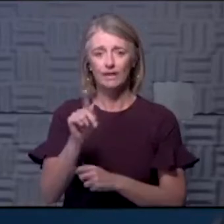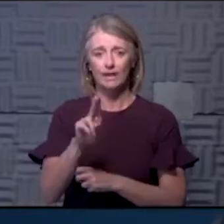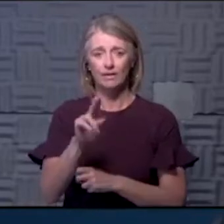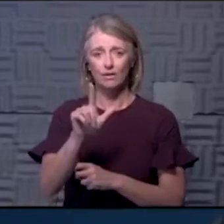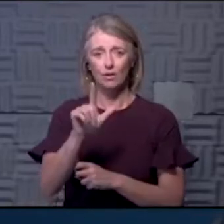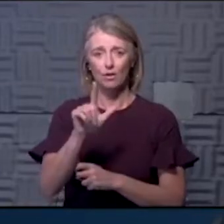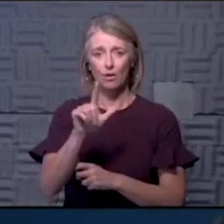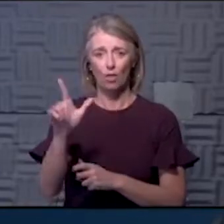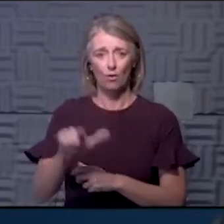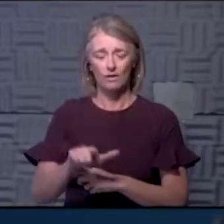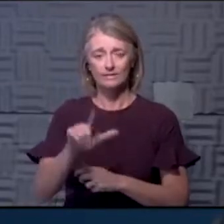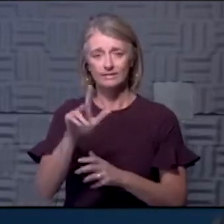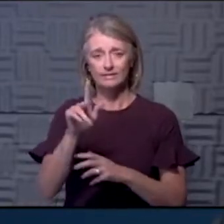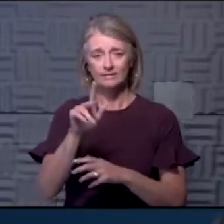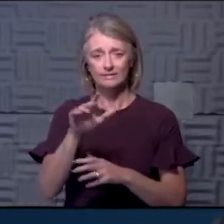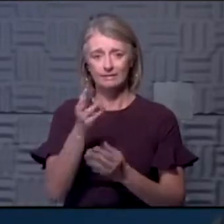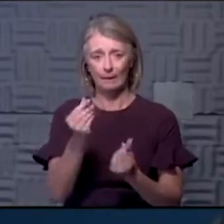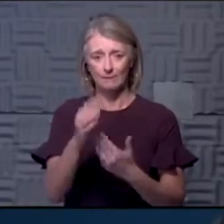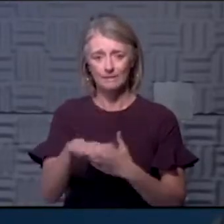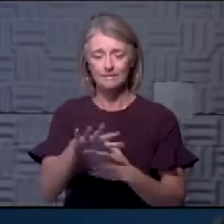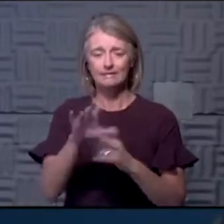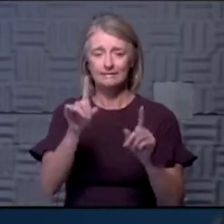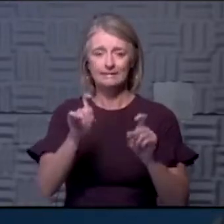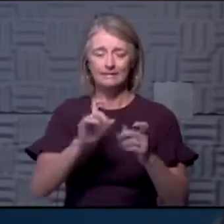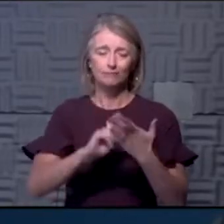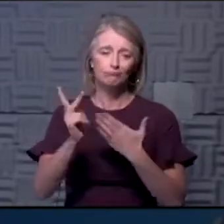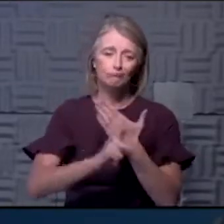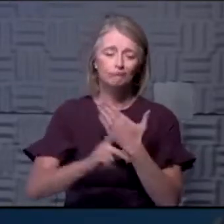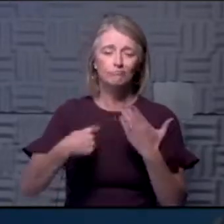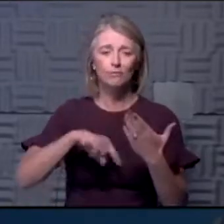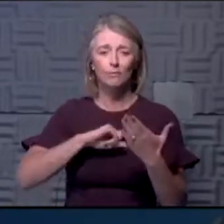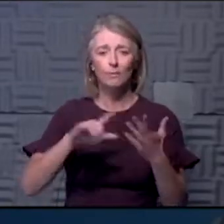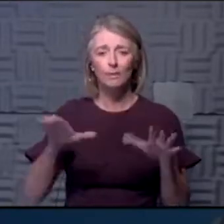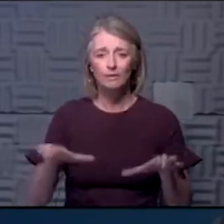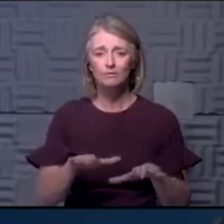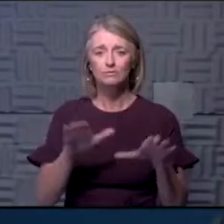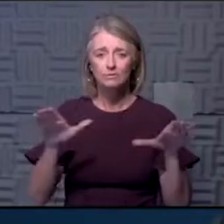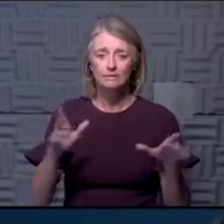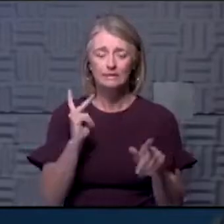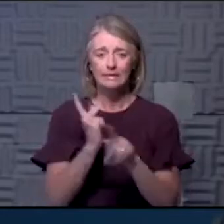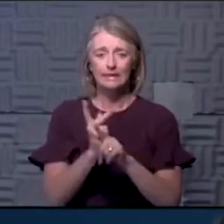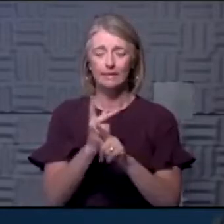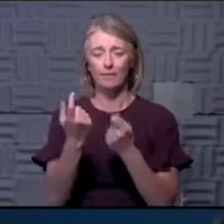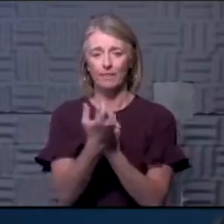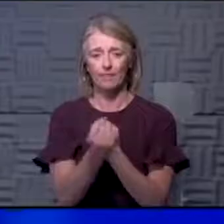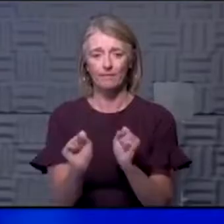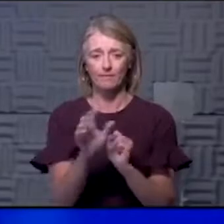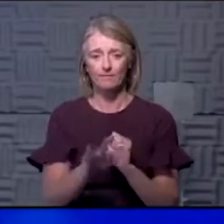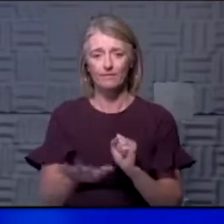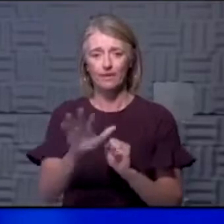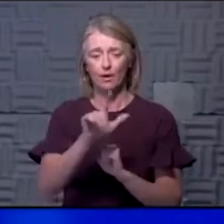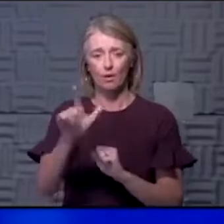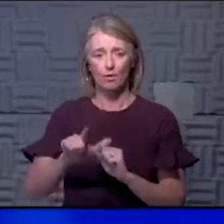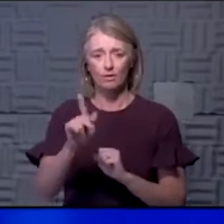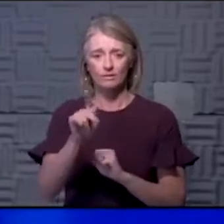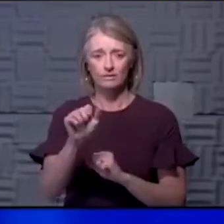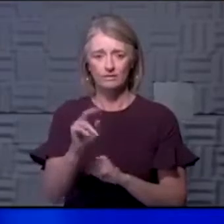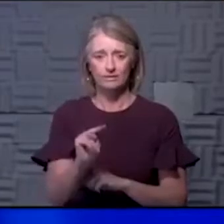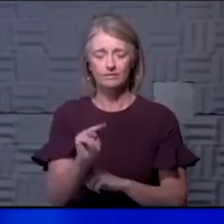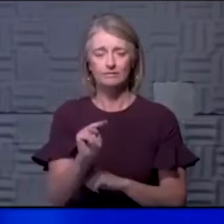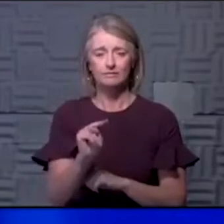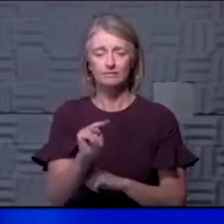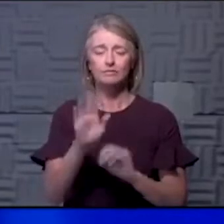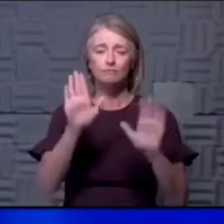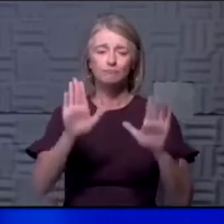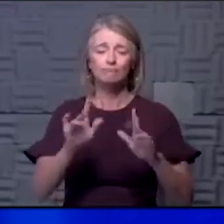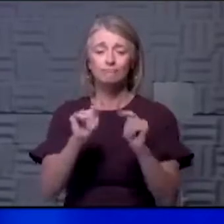Lawrence campus. They're trying to help set up the testing program and things that we're doing to try and keep the campus there safe. So we're delighted to have this terrific